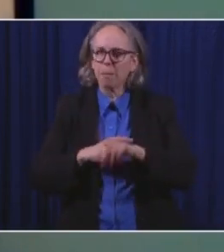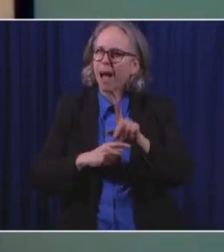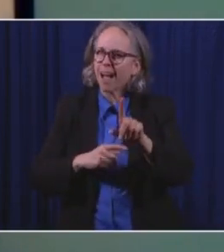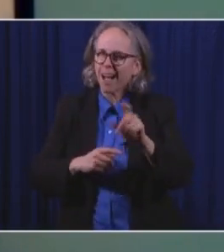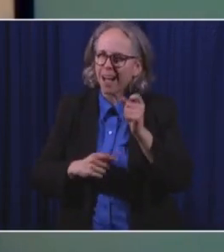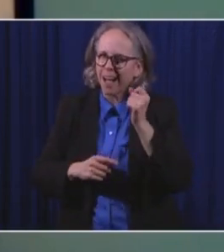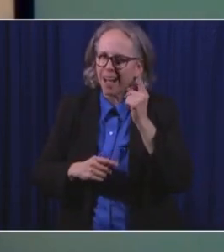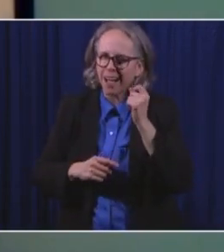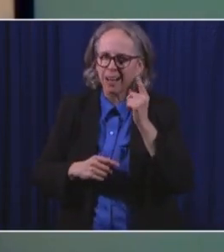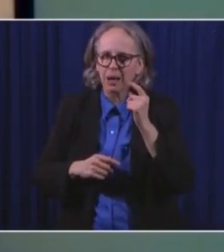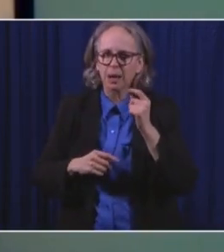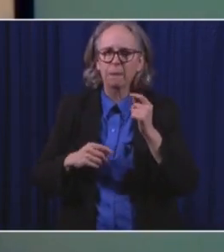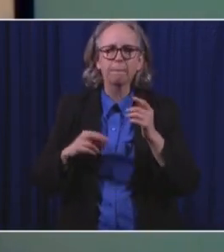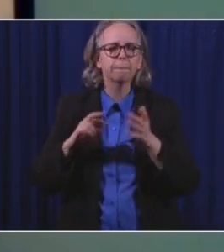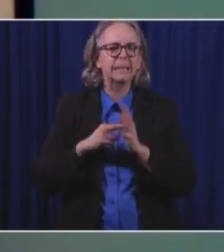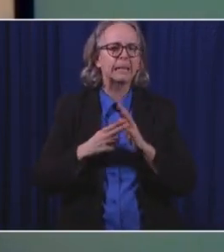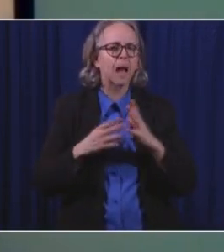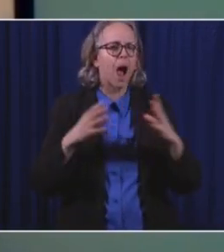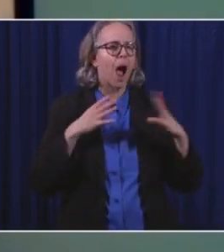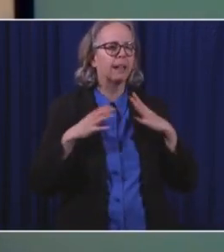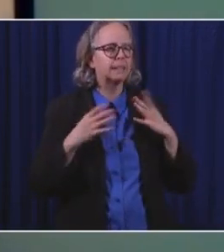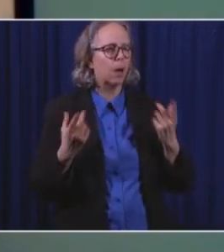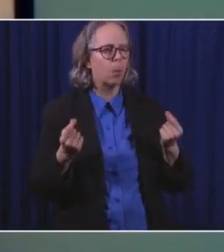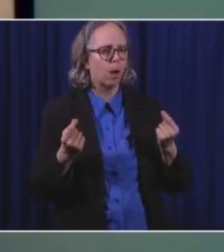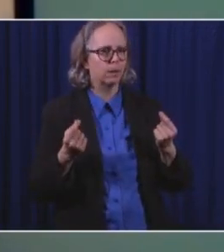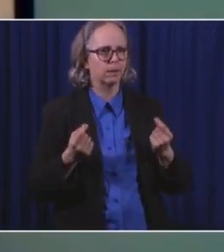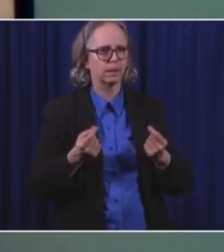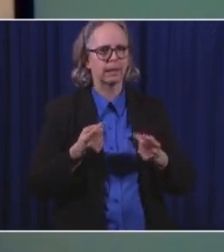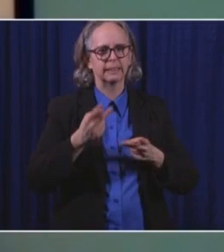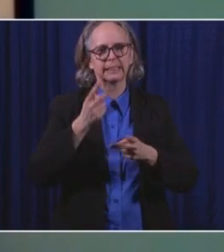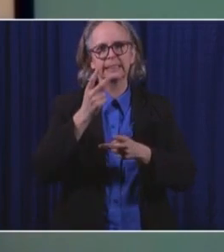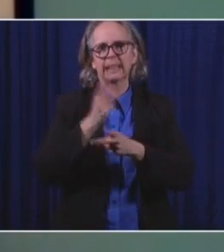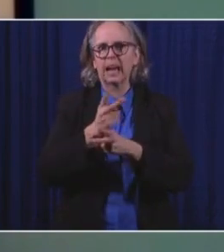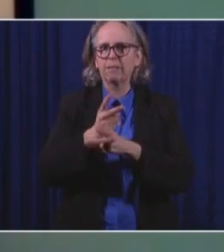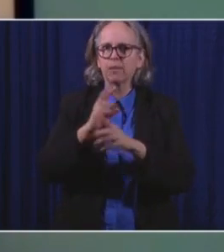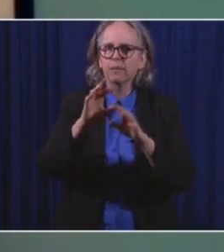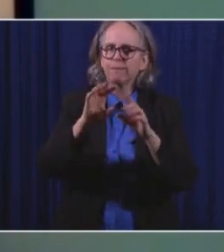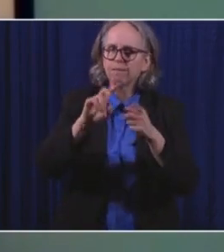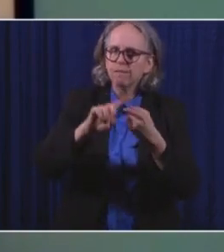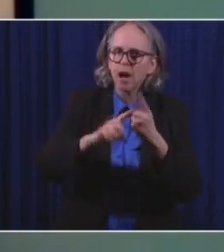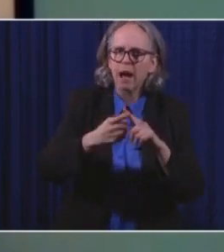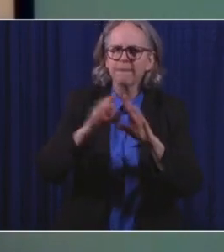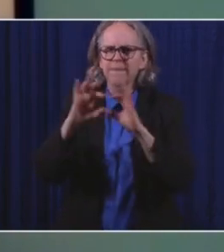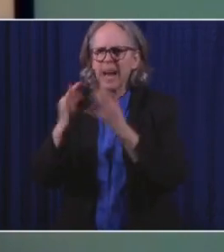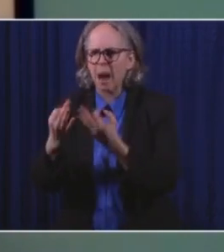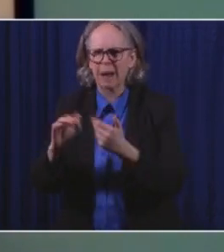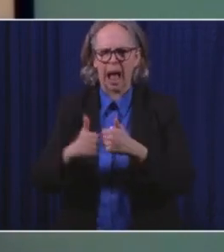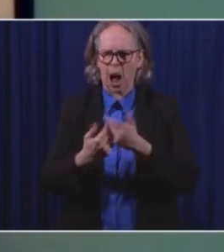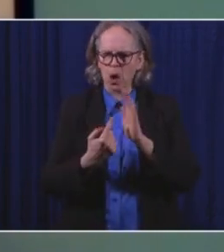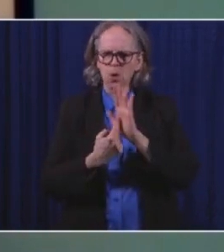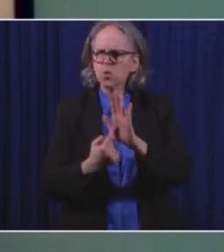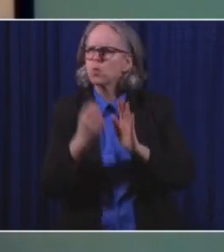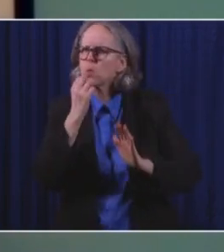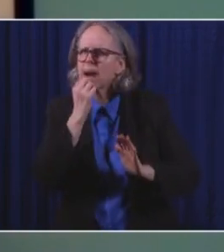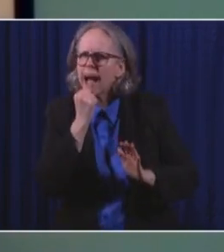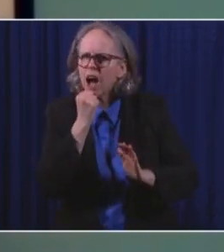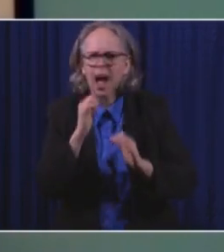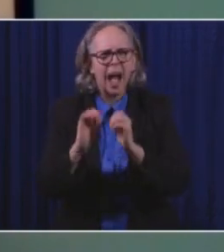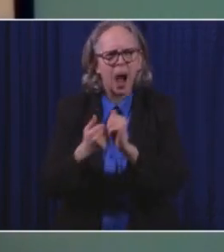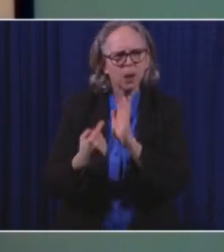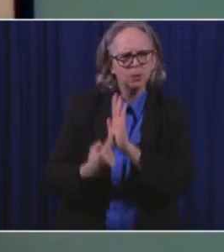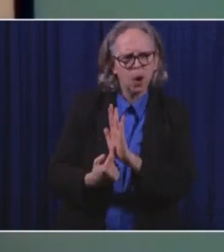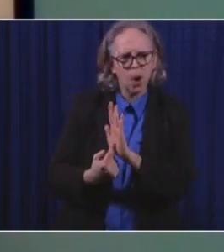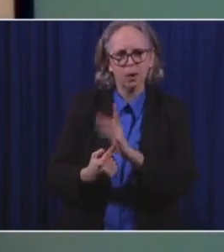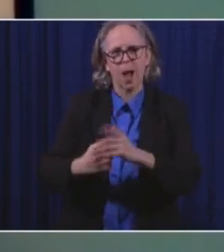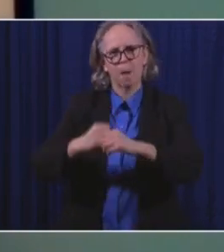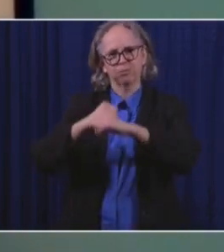caring for one another. What better way to show that you care than by keeping each other safe and healthy? It's obvious to those of us working